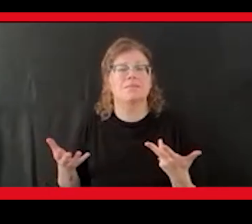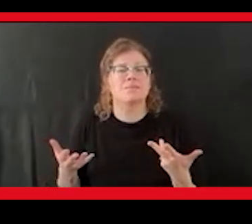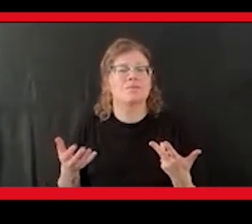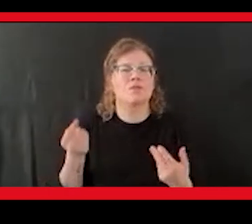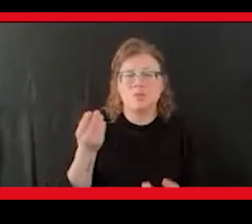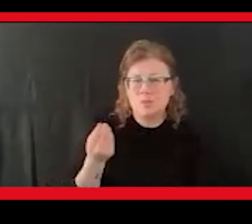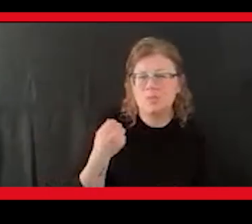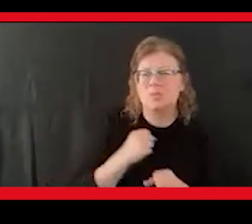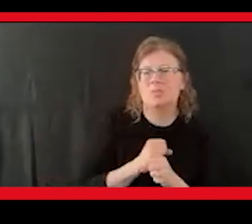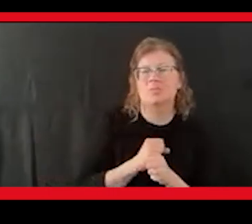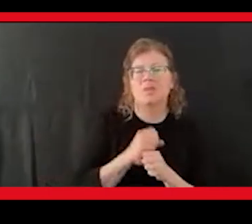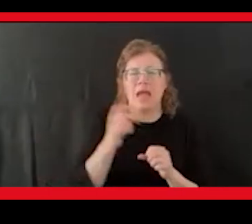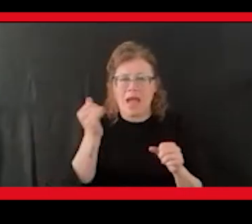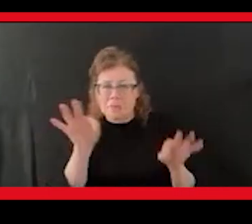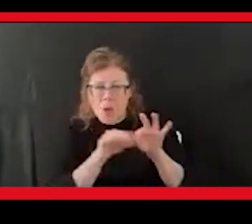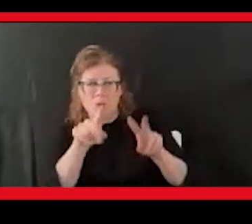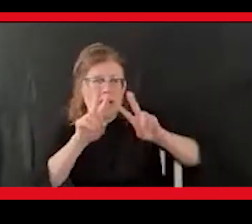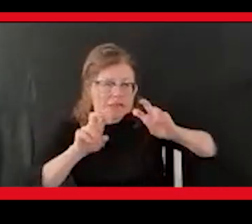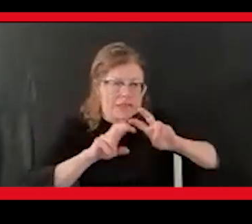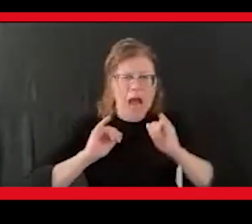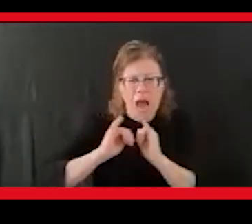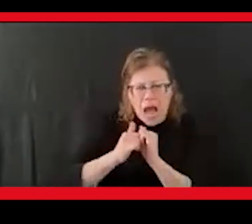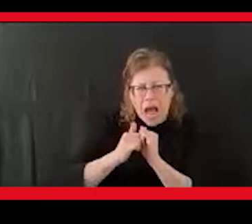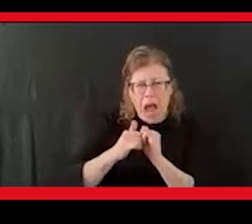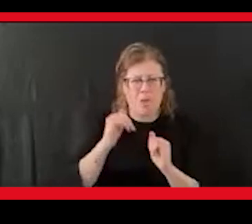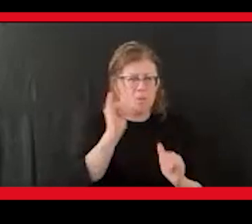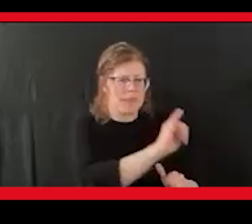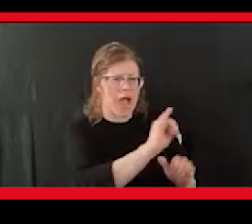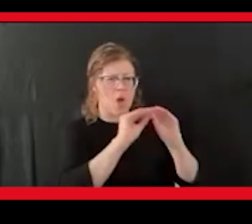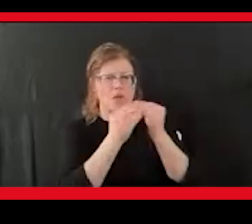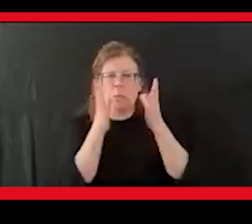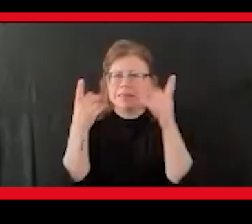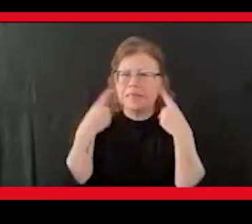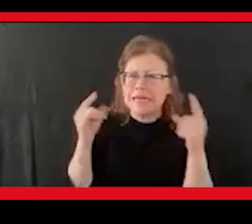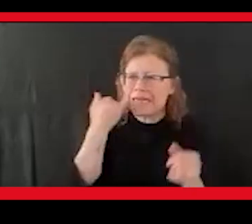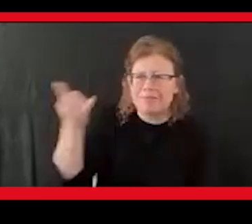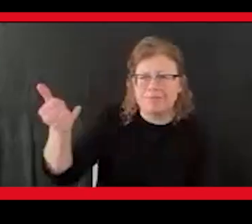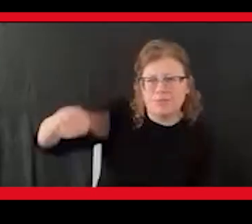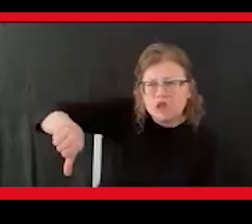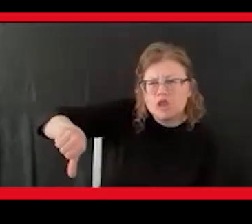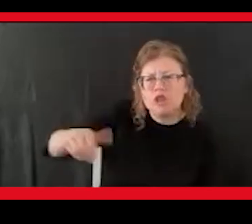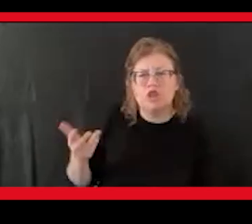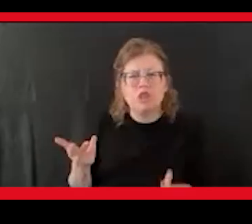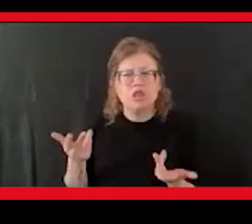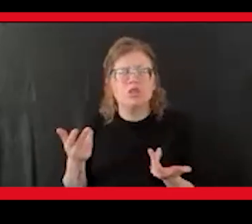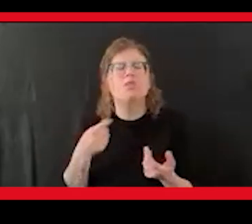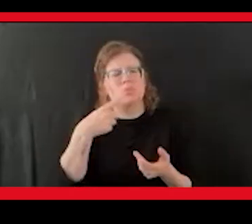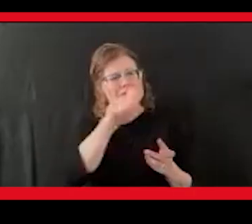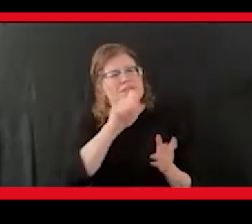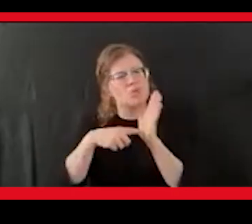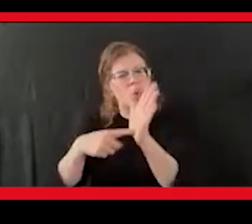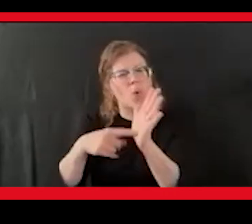receiving the funds. There are questions whether the budget was followed, and especially how artists were